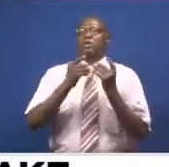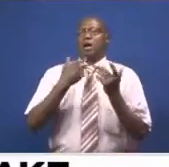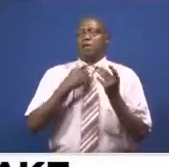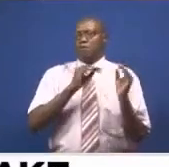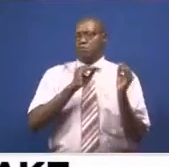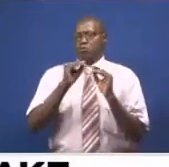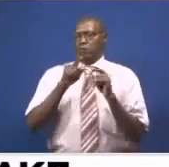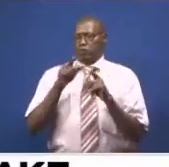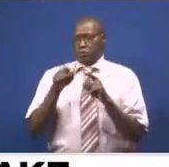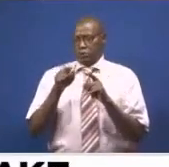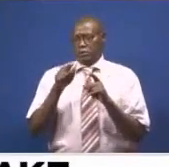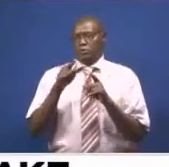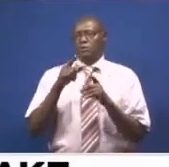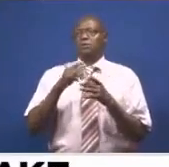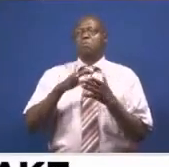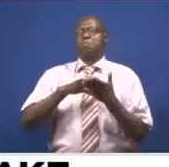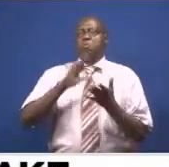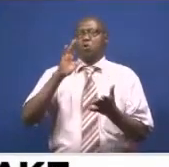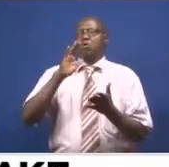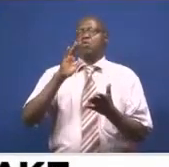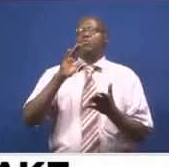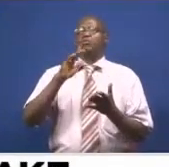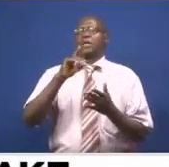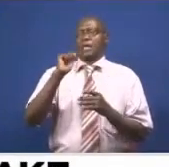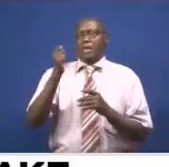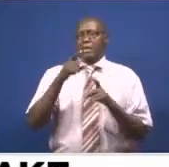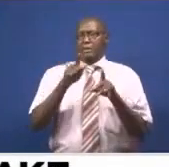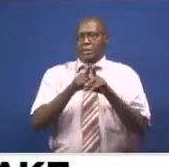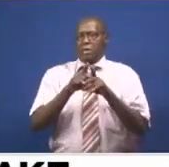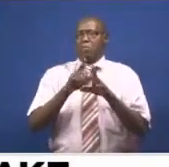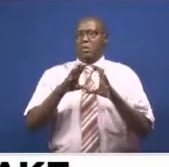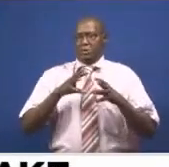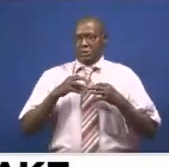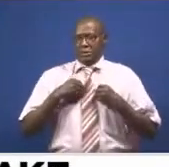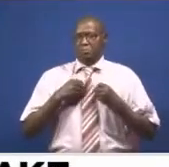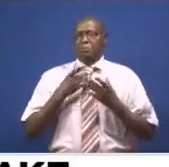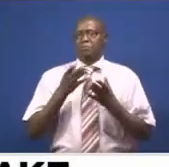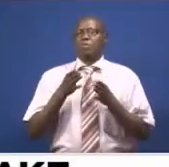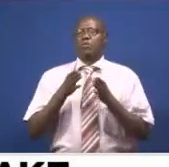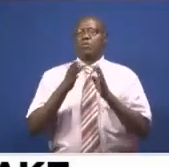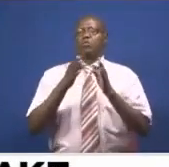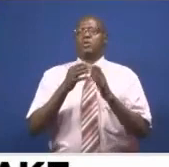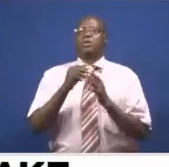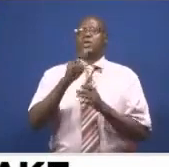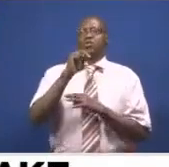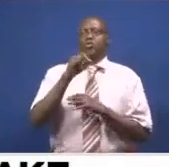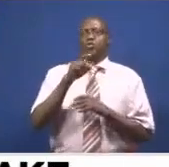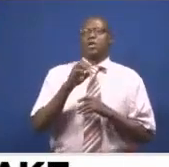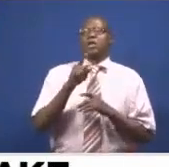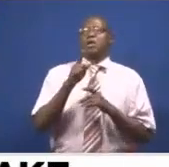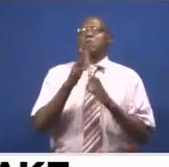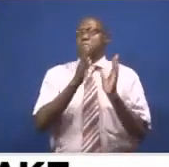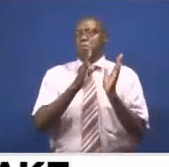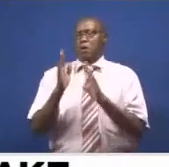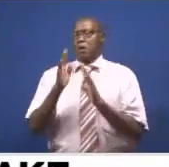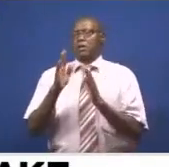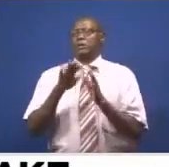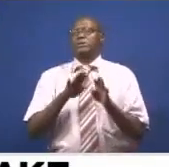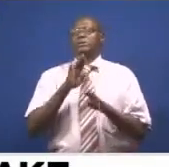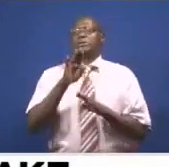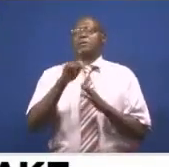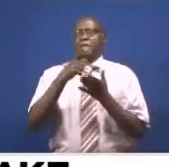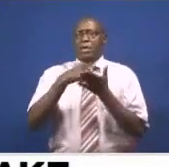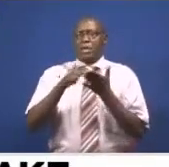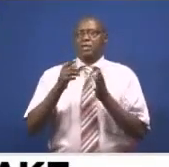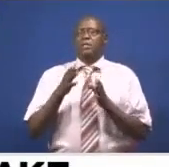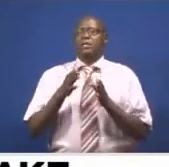is slowly embracing the norm. He further stated that the proposed nuclear plan is a step in the right direction to provide